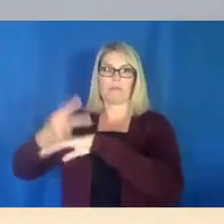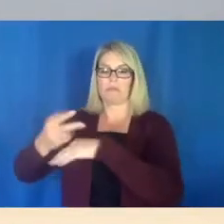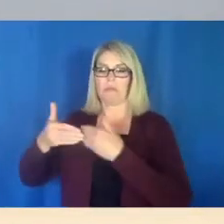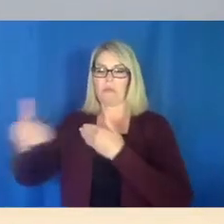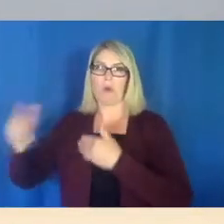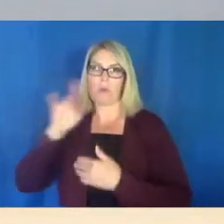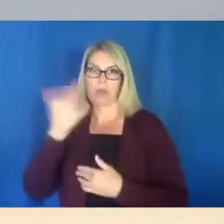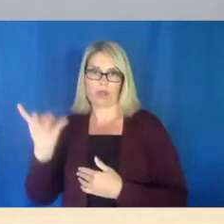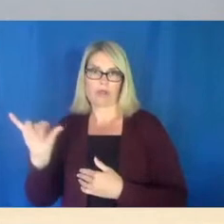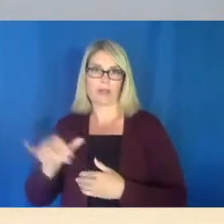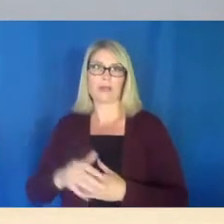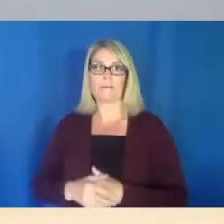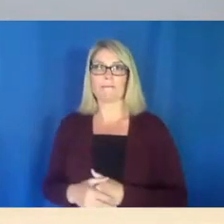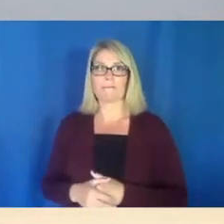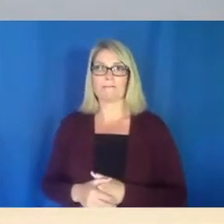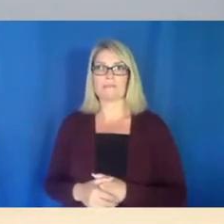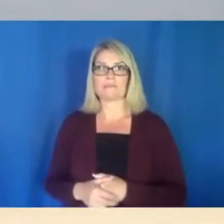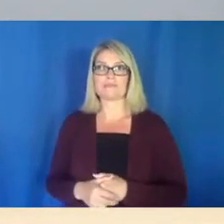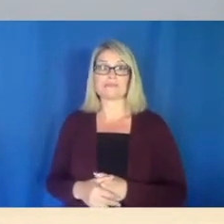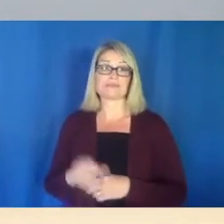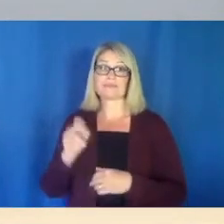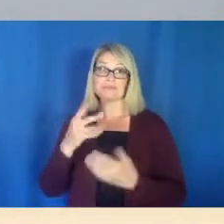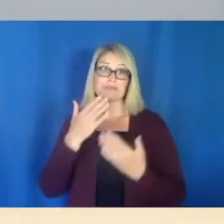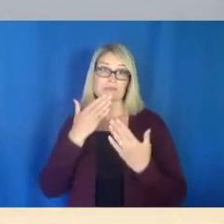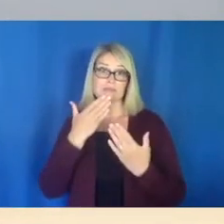Great, thanks a lot. Thanks, Steve.